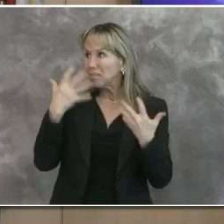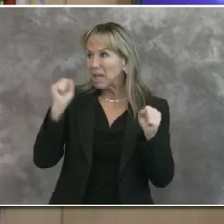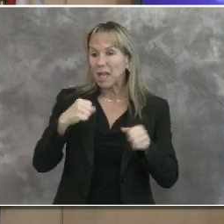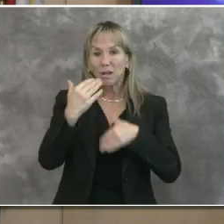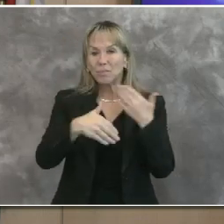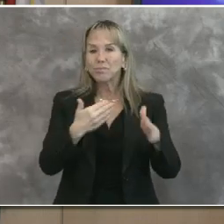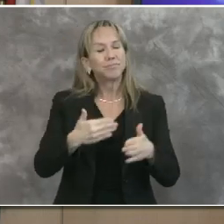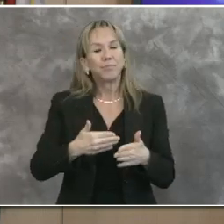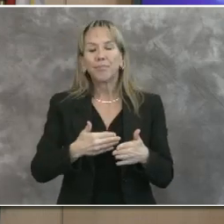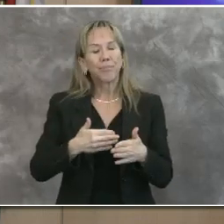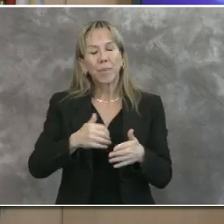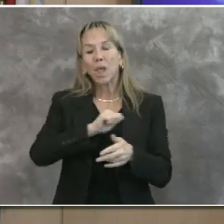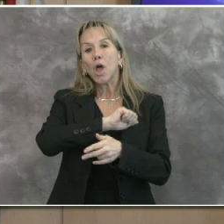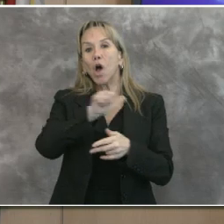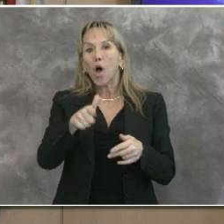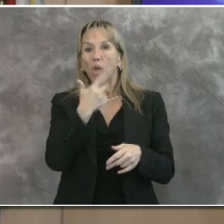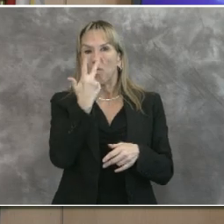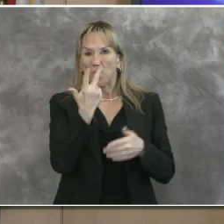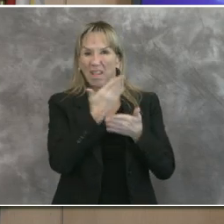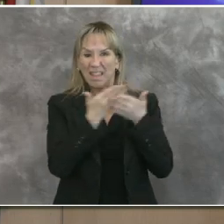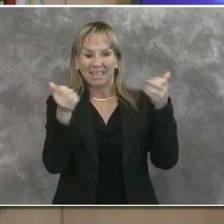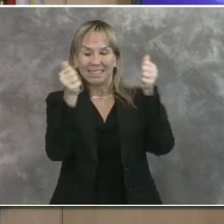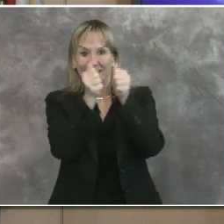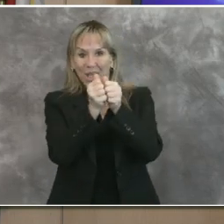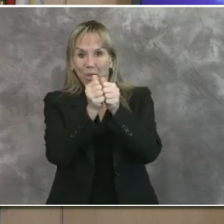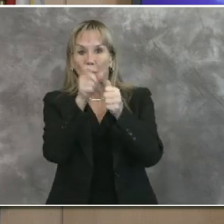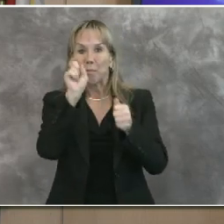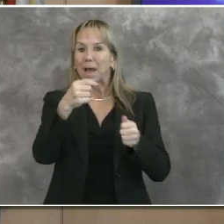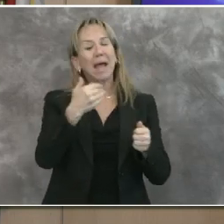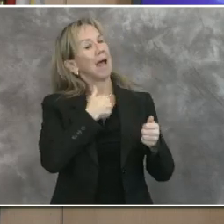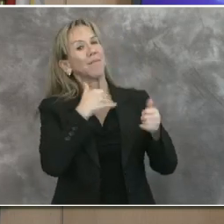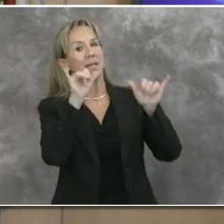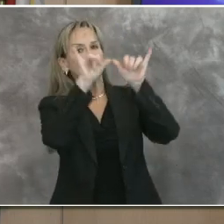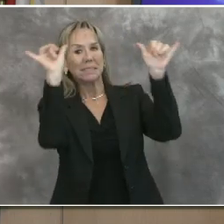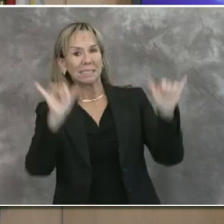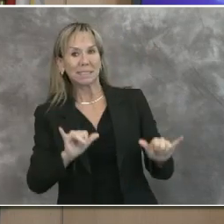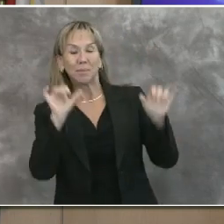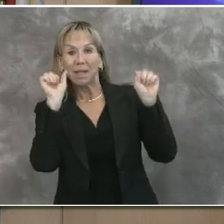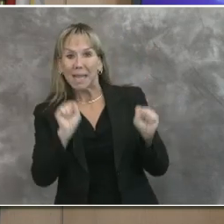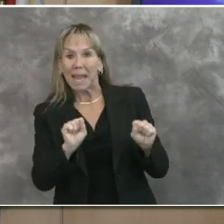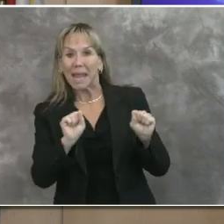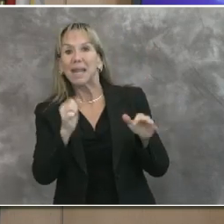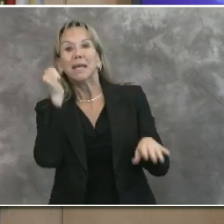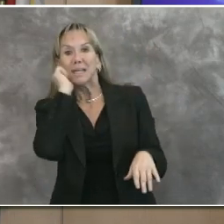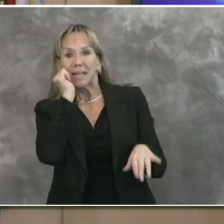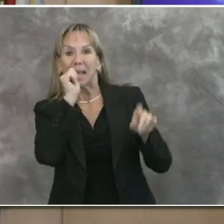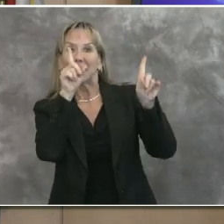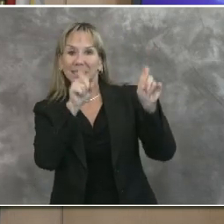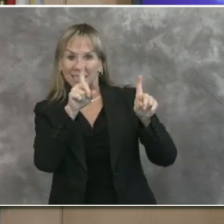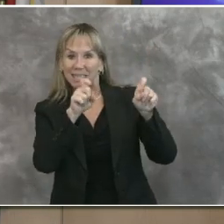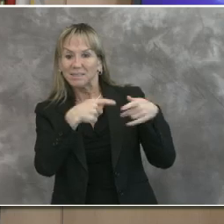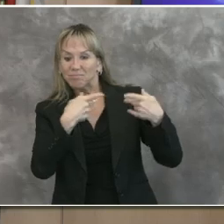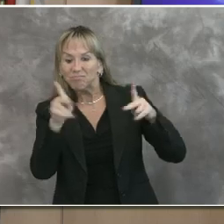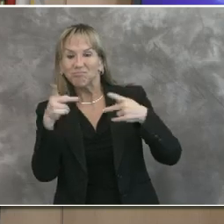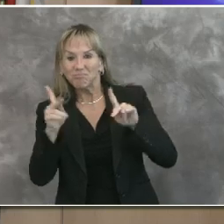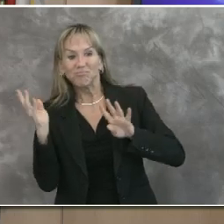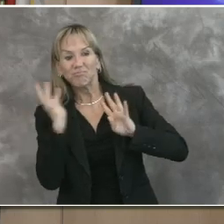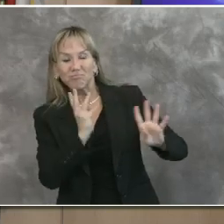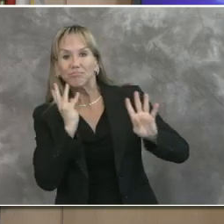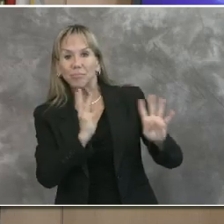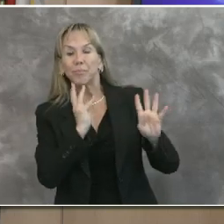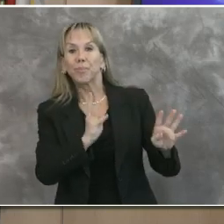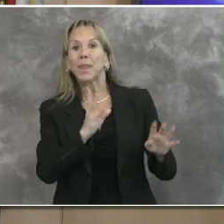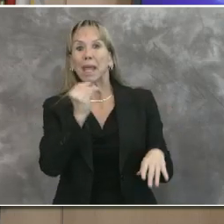forward. It is all three of them together. There has to be a robust system in place of daily testing capacity. If